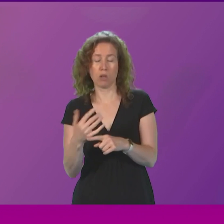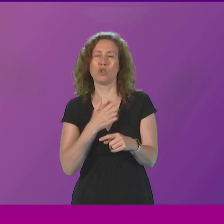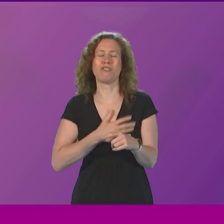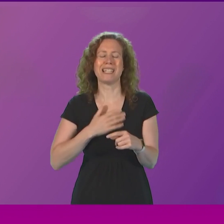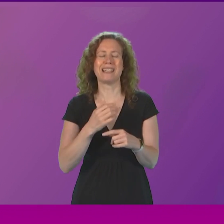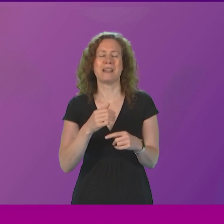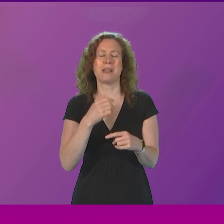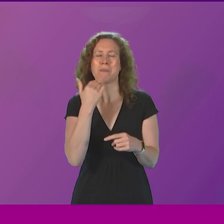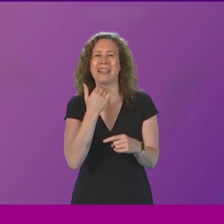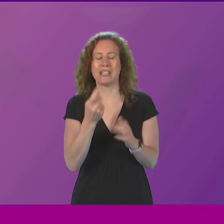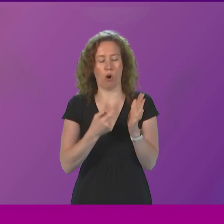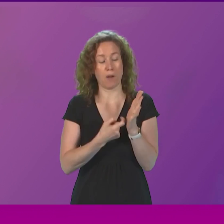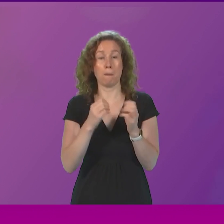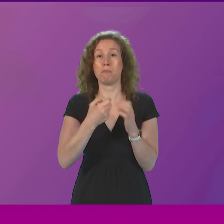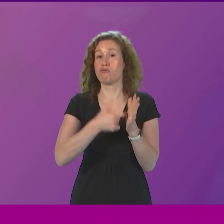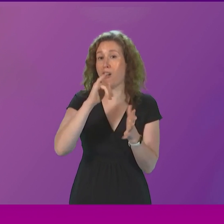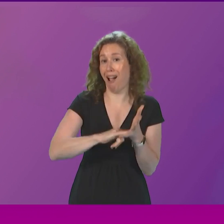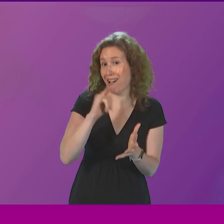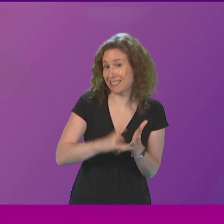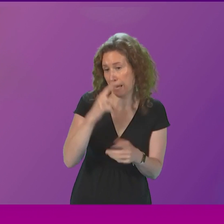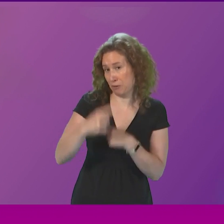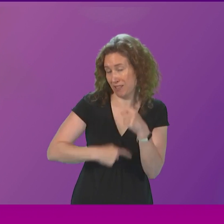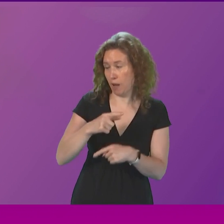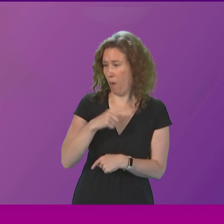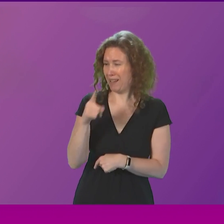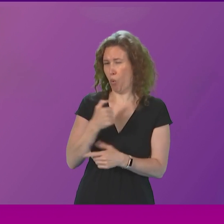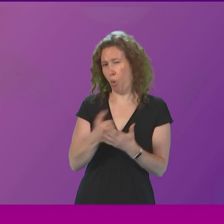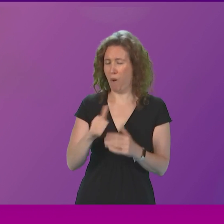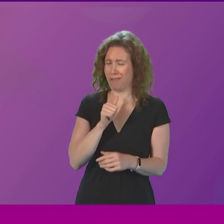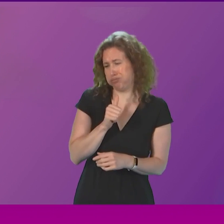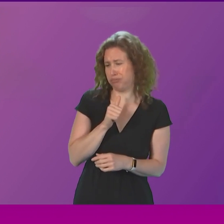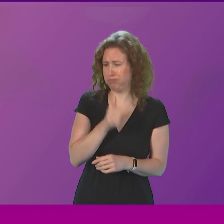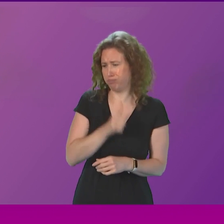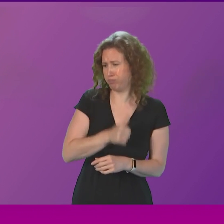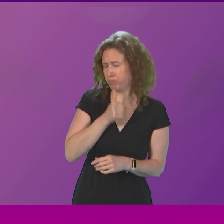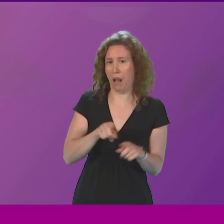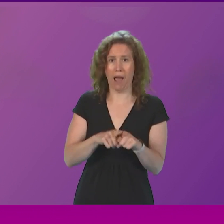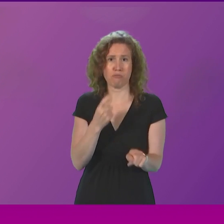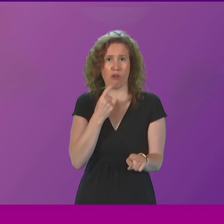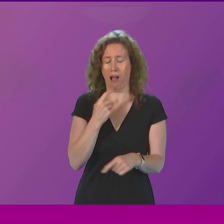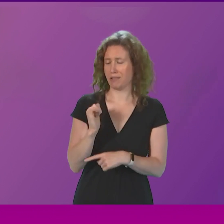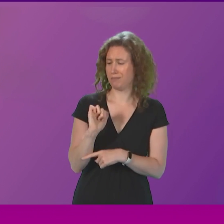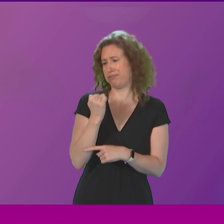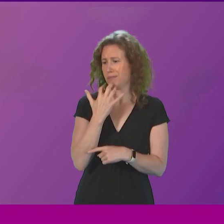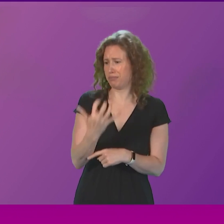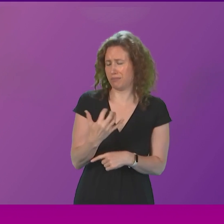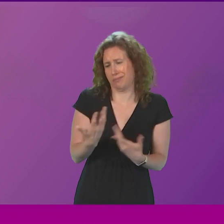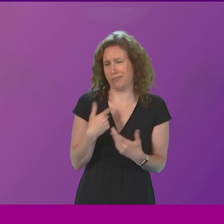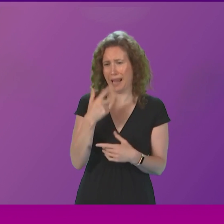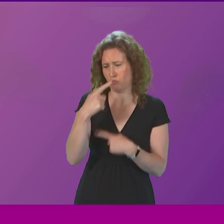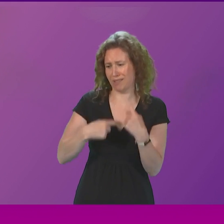brass neck from Douglas Ross when he talks about conduct of parliamentarians. For the leader of the